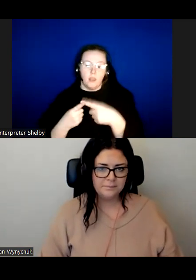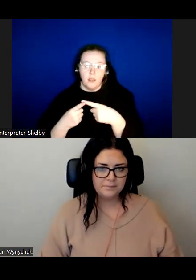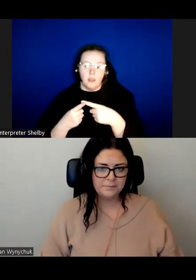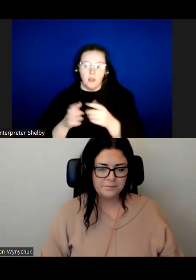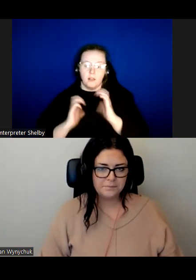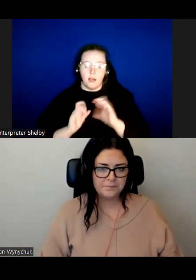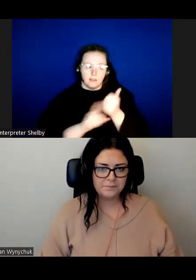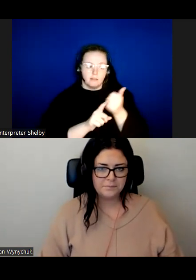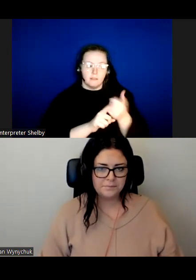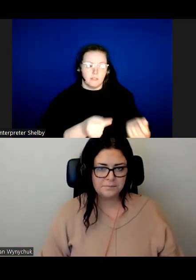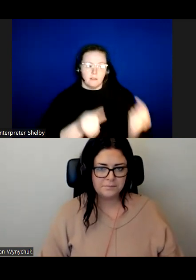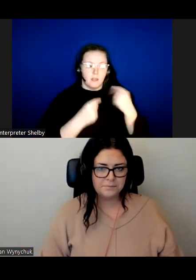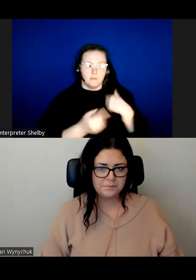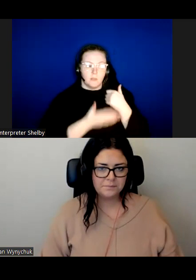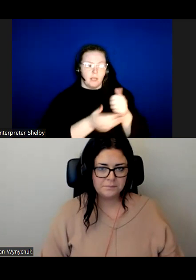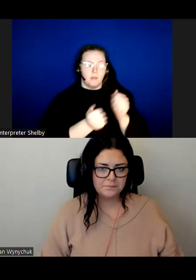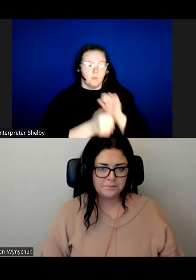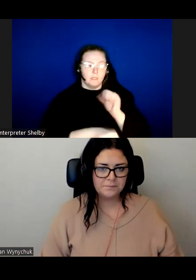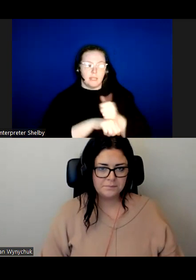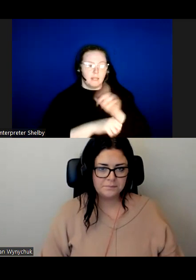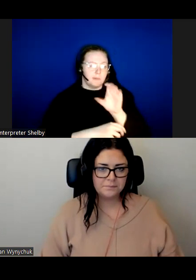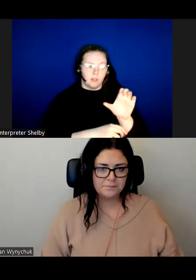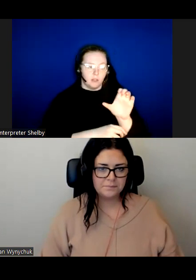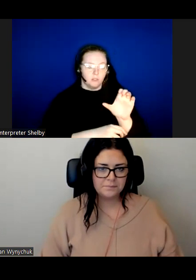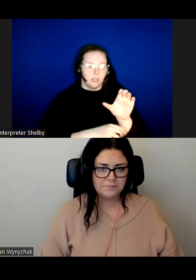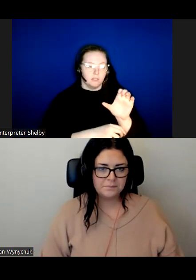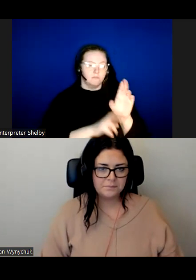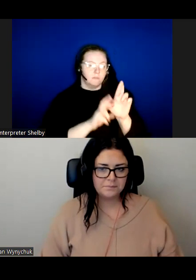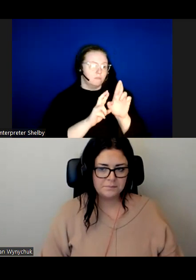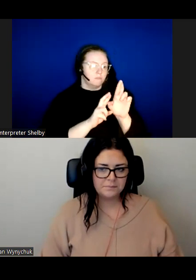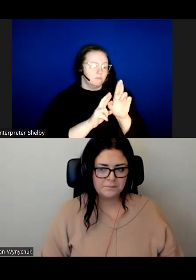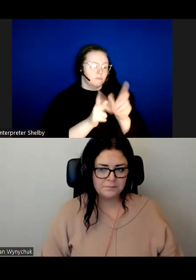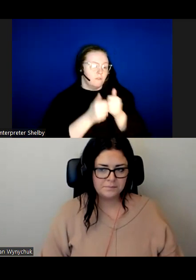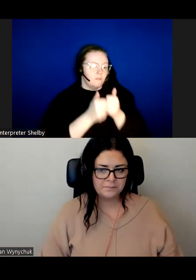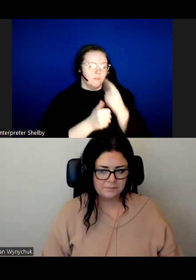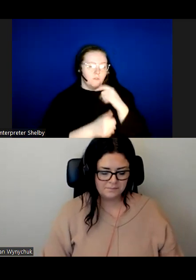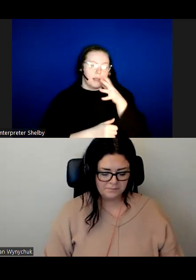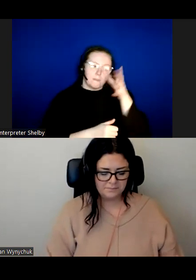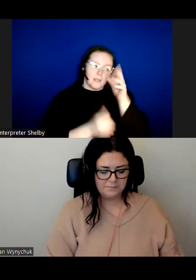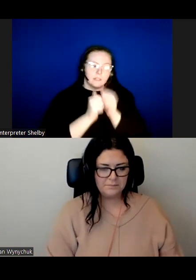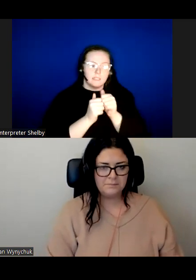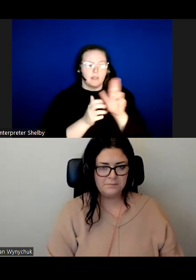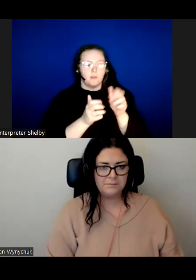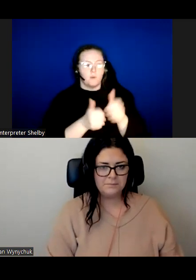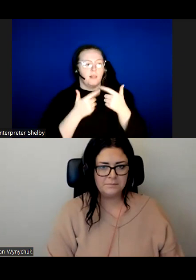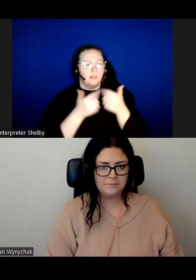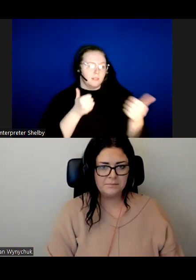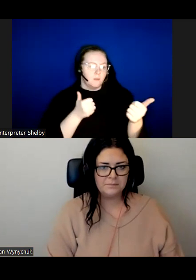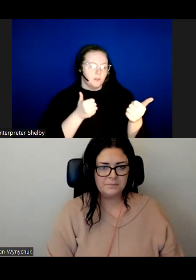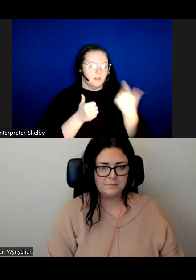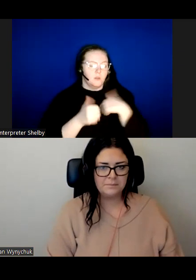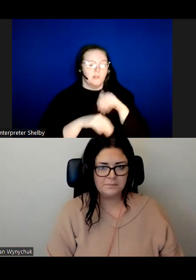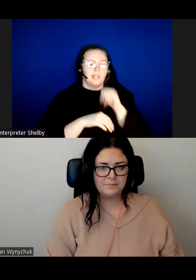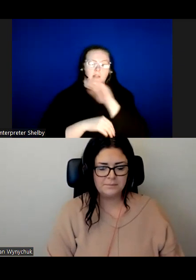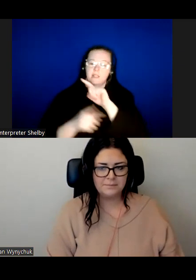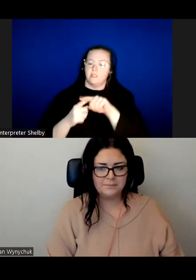clients used to come in and we help do up a domestic contract with respect to, and more particularly, parenting together, living apart, we now send them to St.